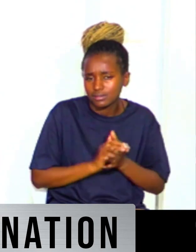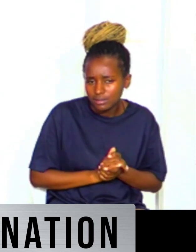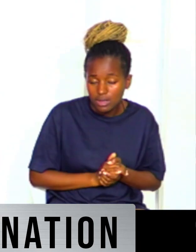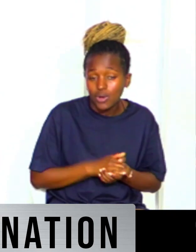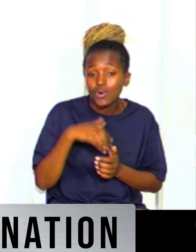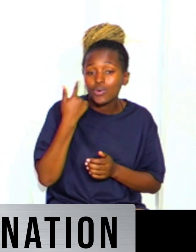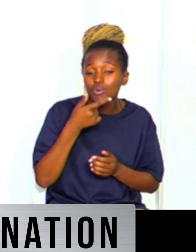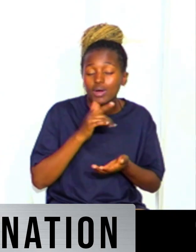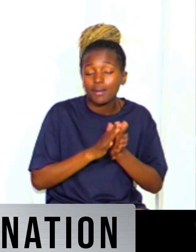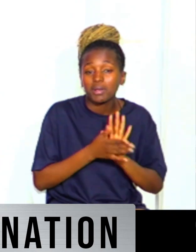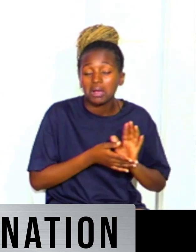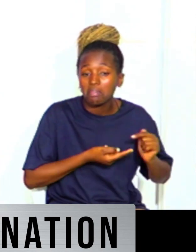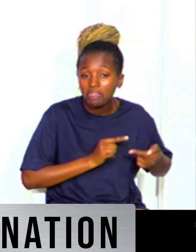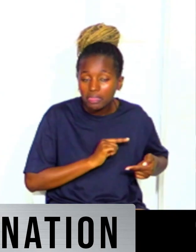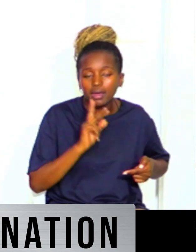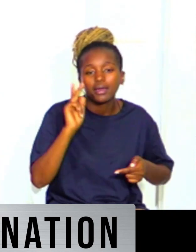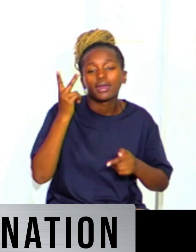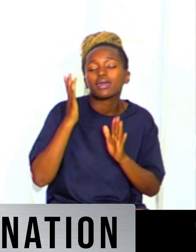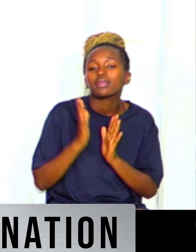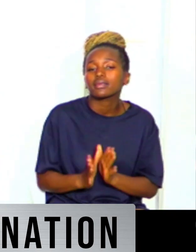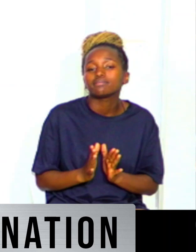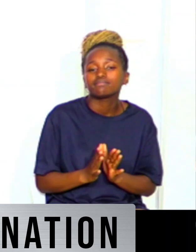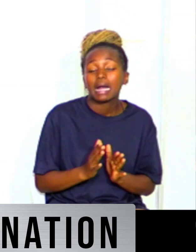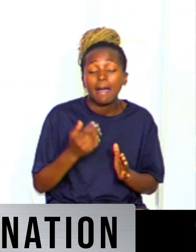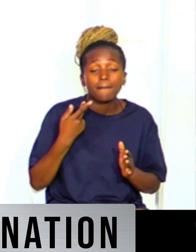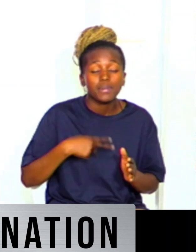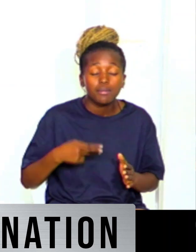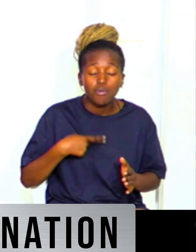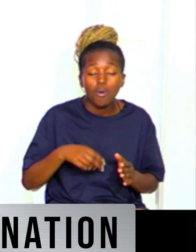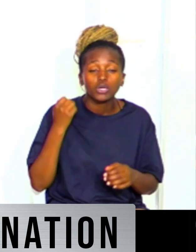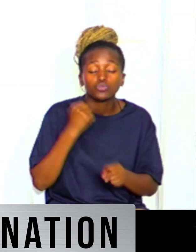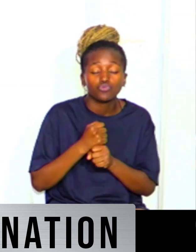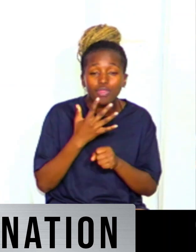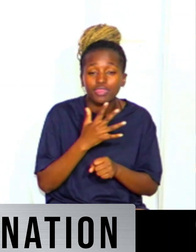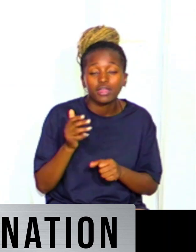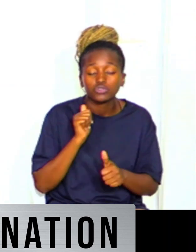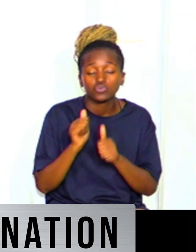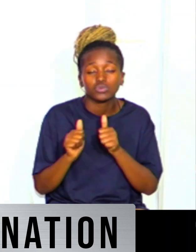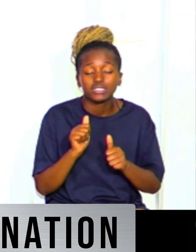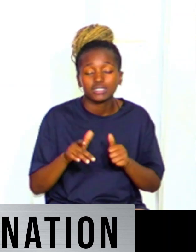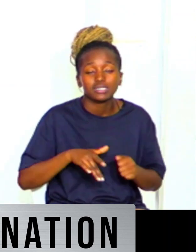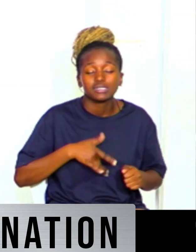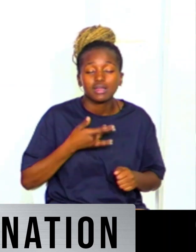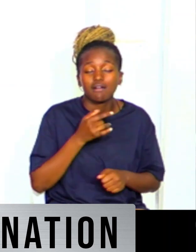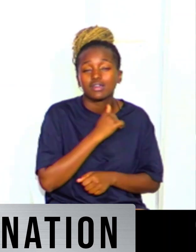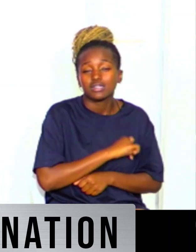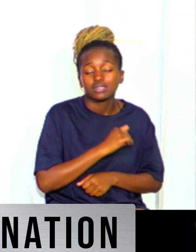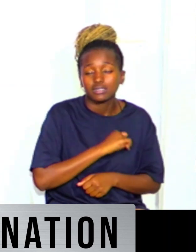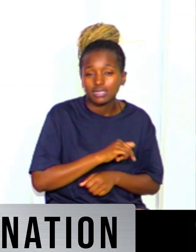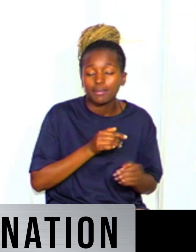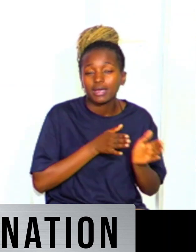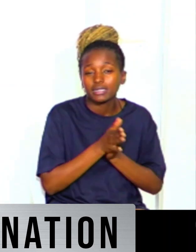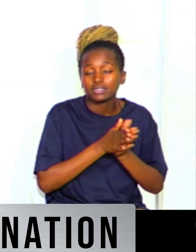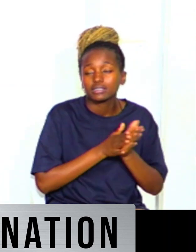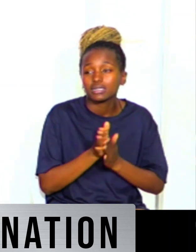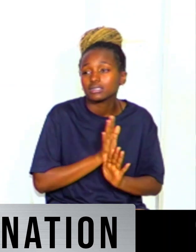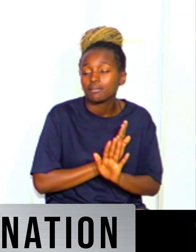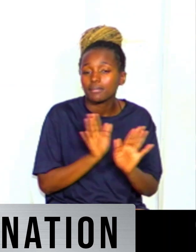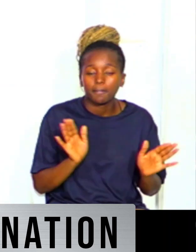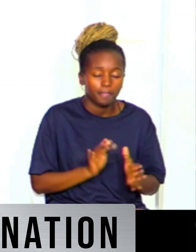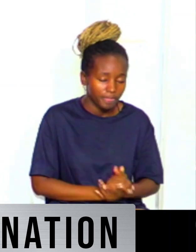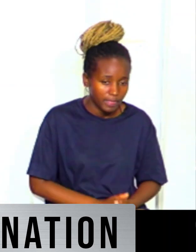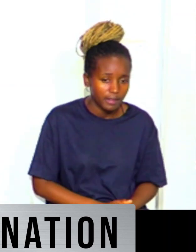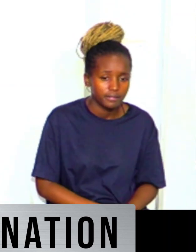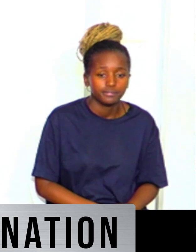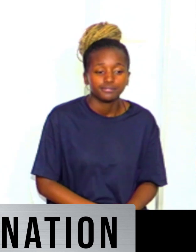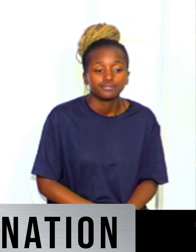wanaumia as Kenyans. Sorry. People are just doing that for their own self-interest. Most of the MPs. Is that what is